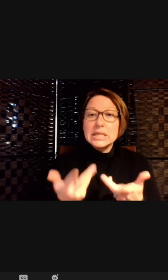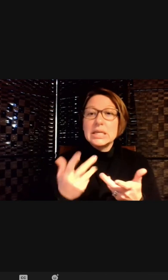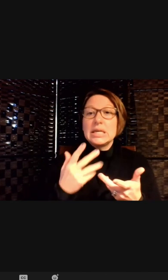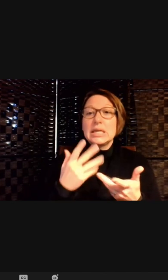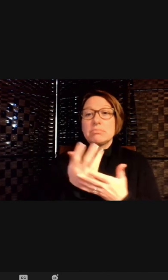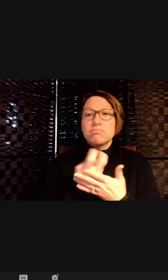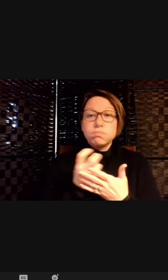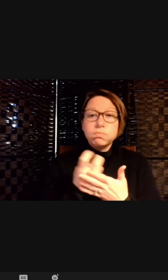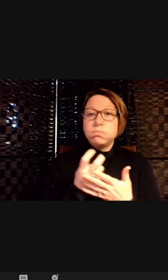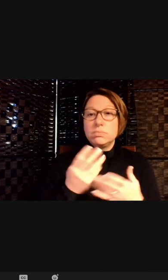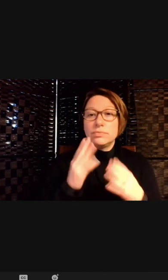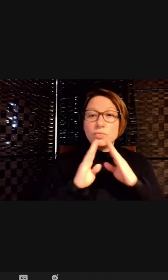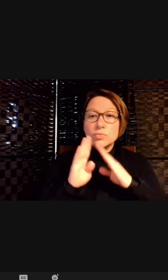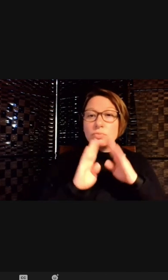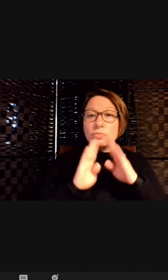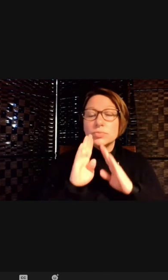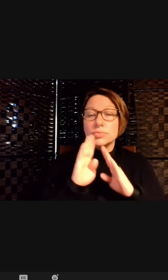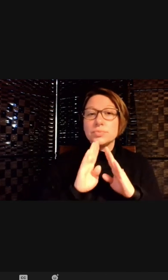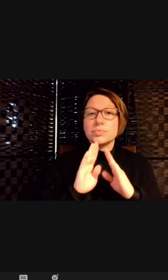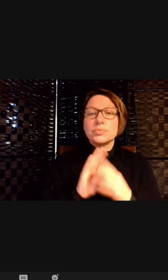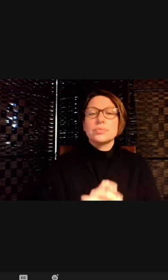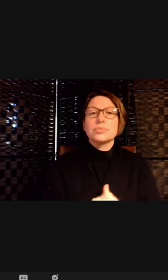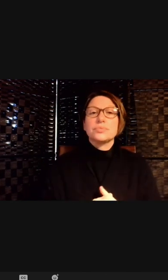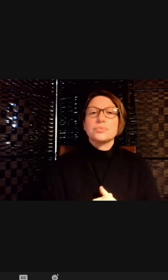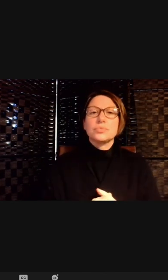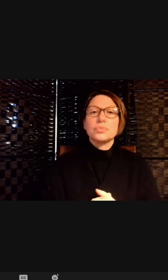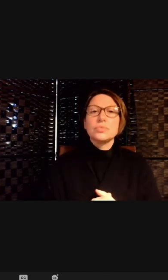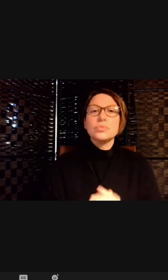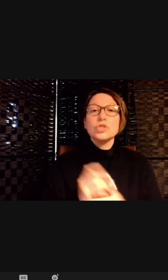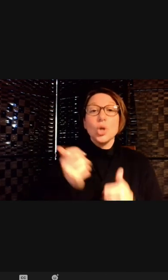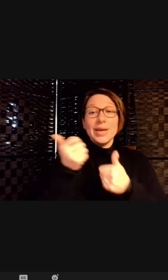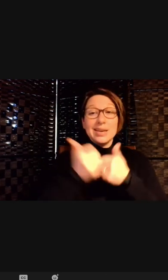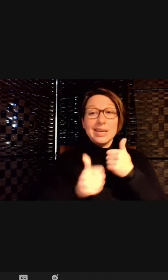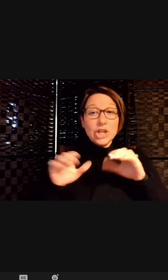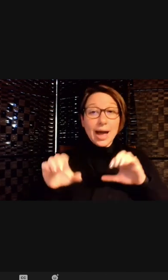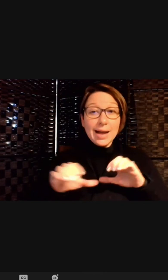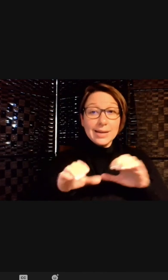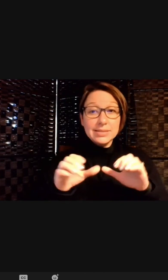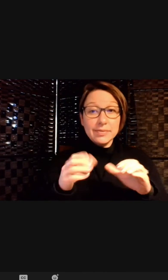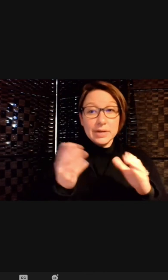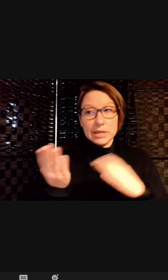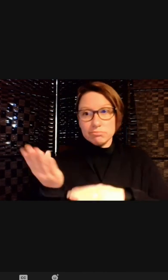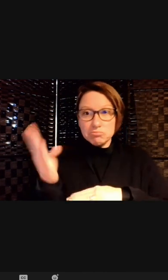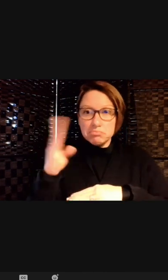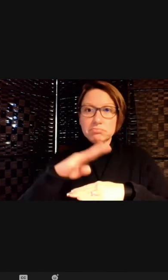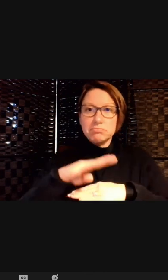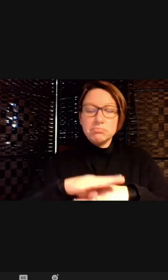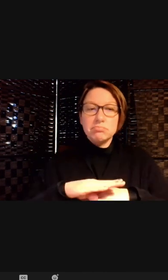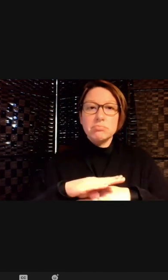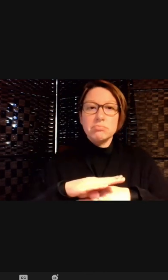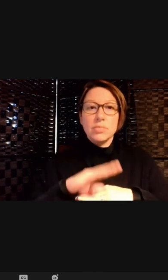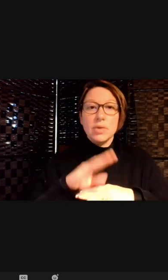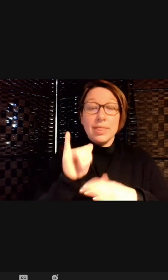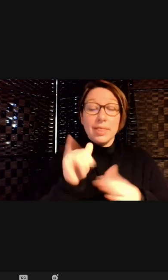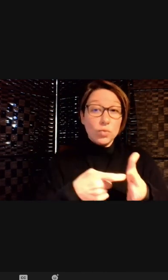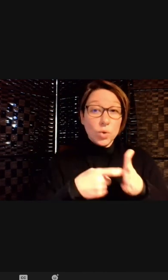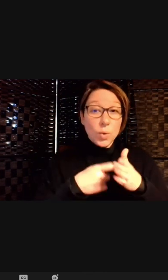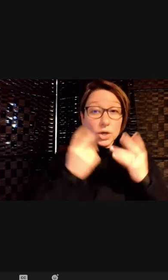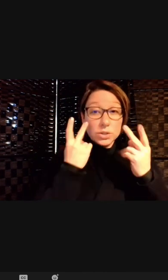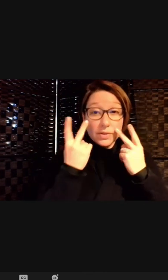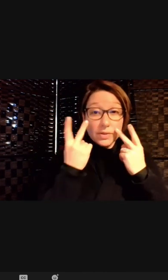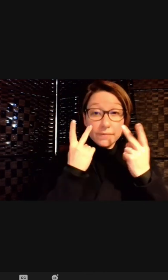look at each activity that you have throughout the day that you're requesting that they use their vision. So after you've